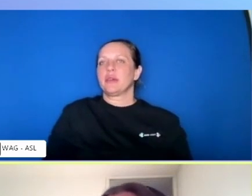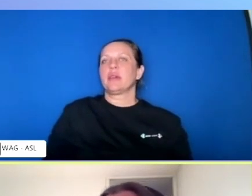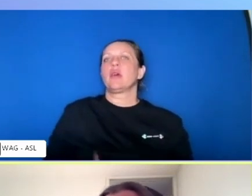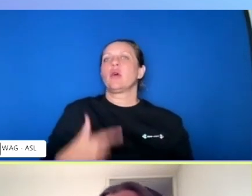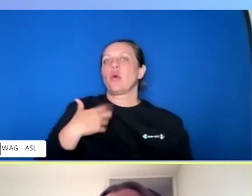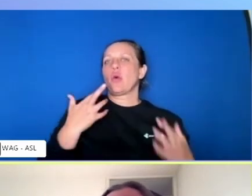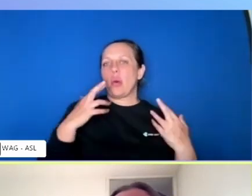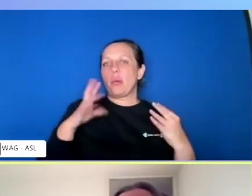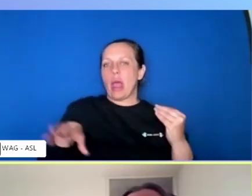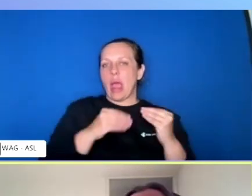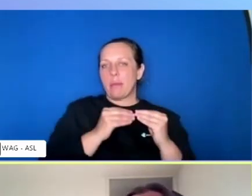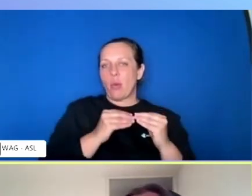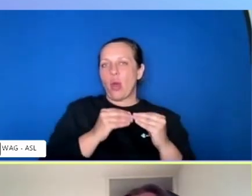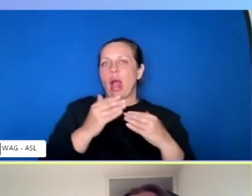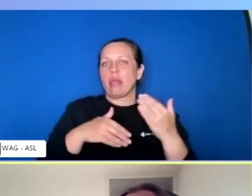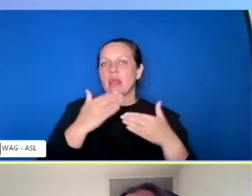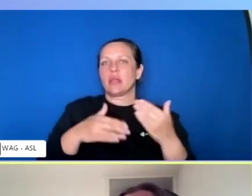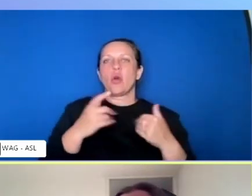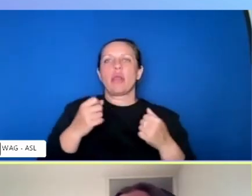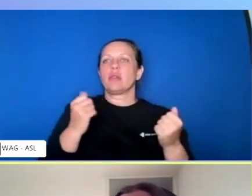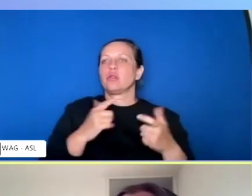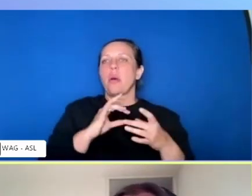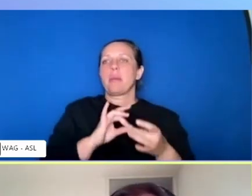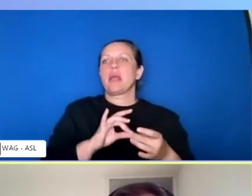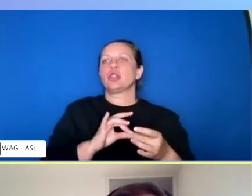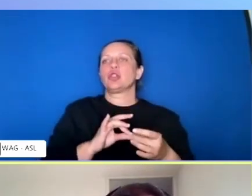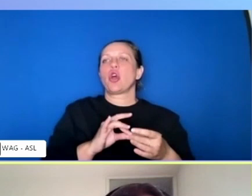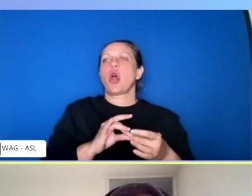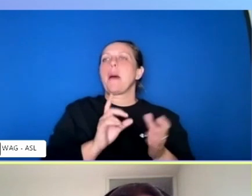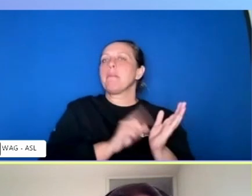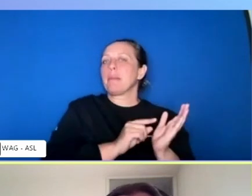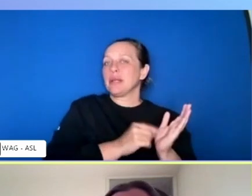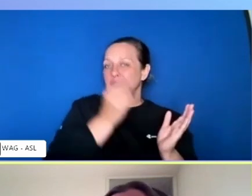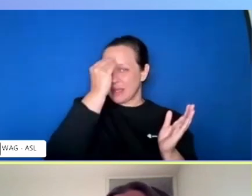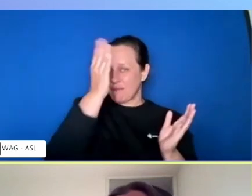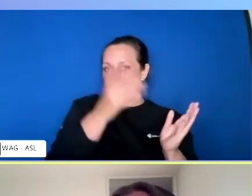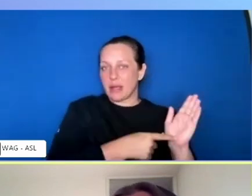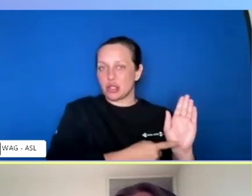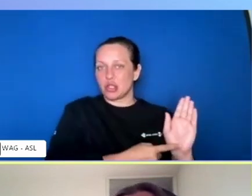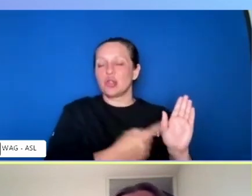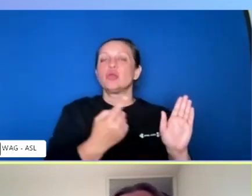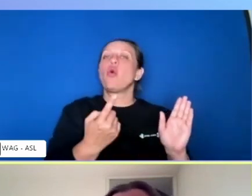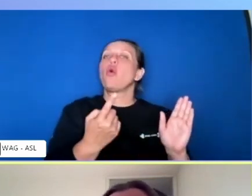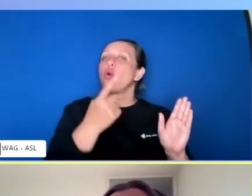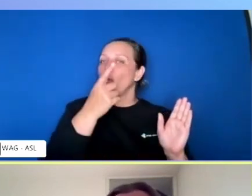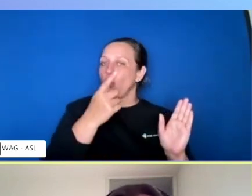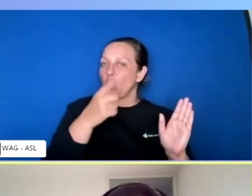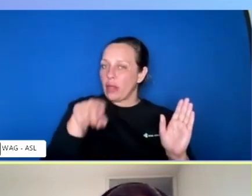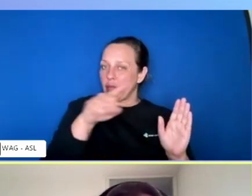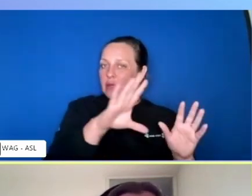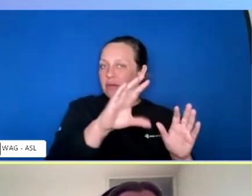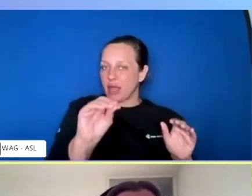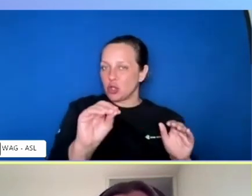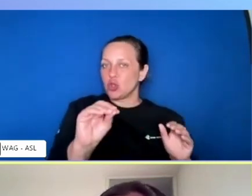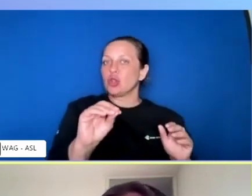more as things go. This is all based on published information. So these vendors publish